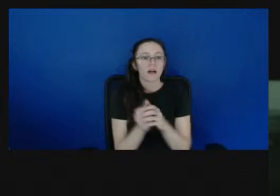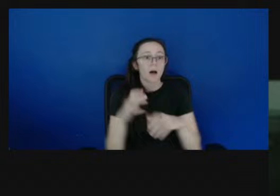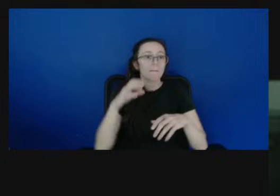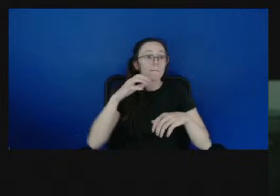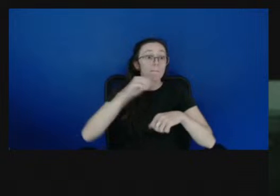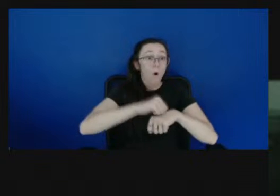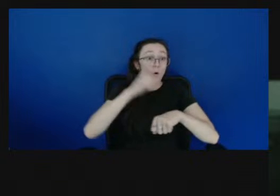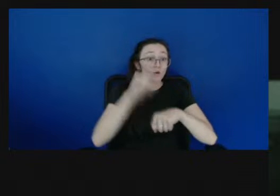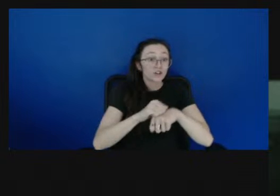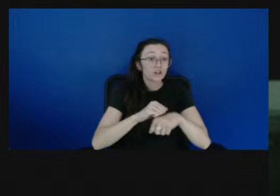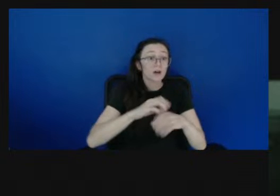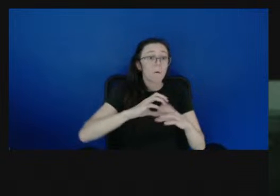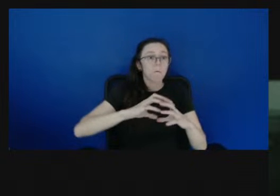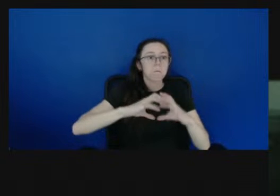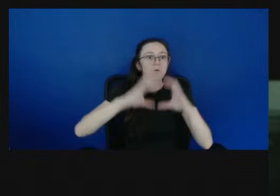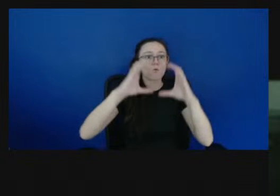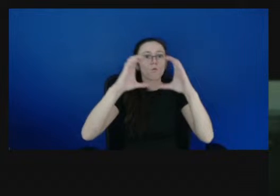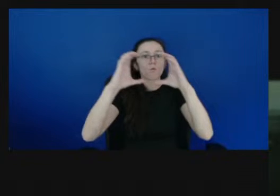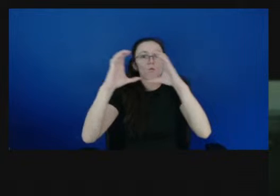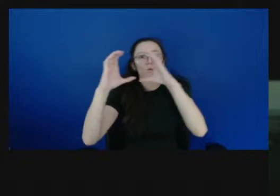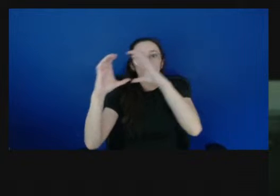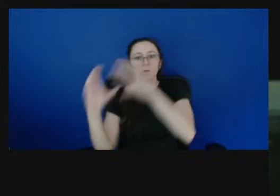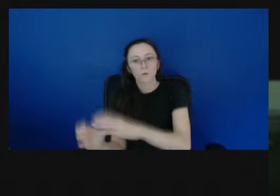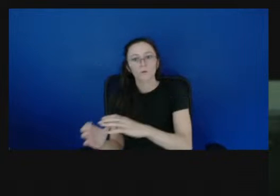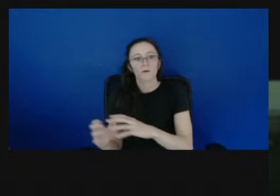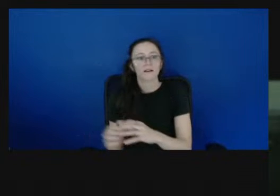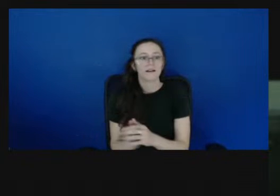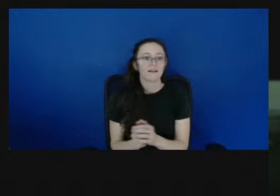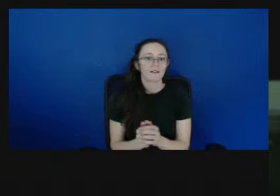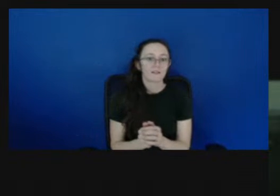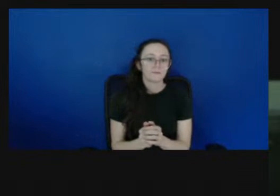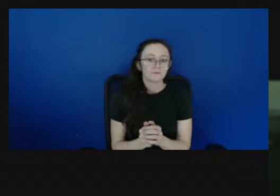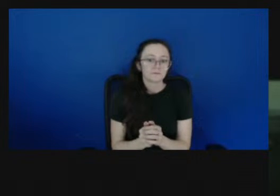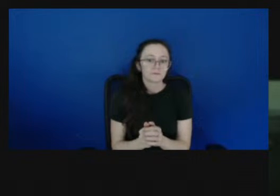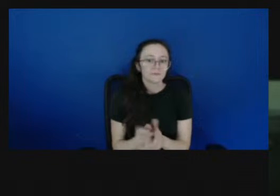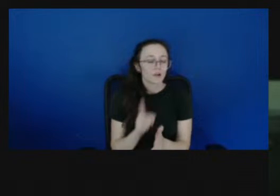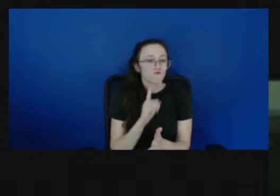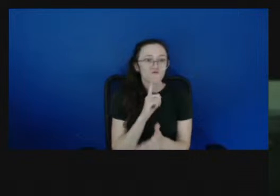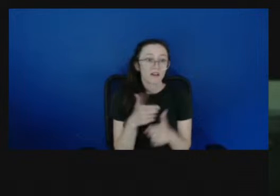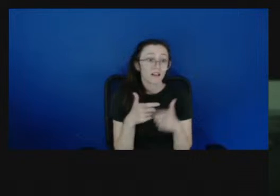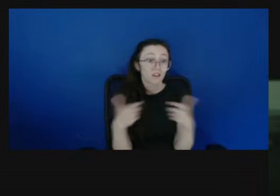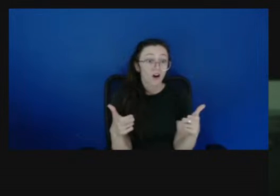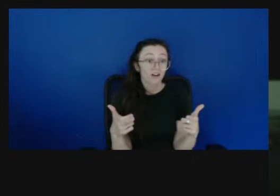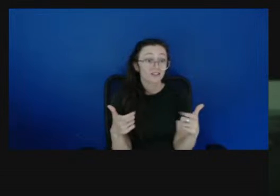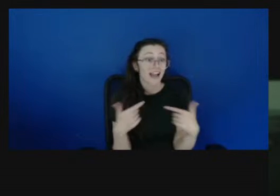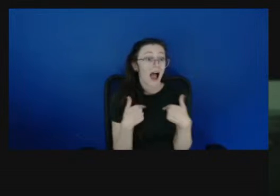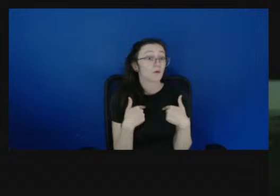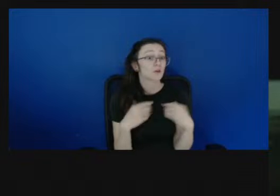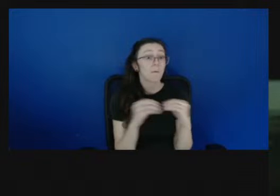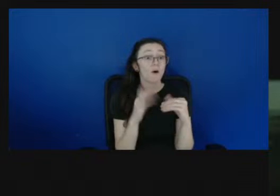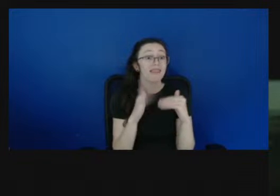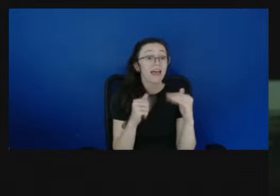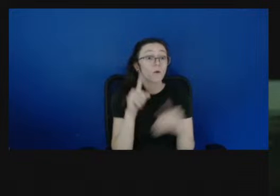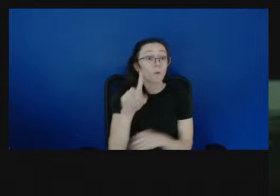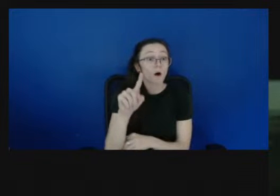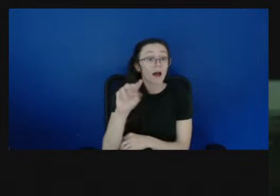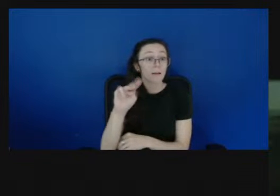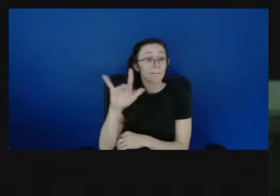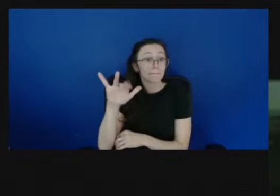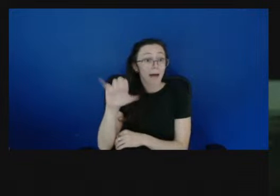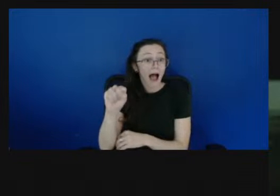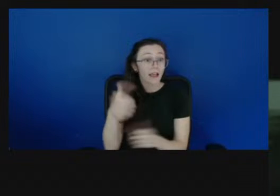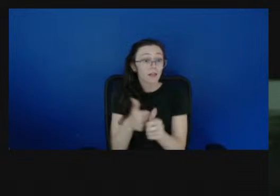because they were slightly in advance of the cloud bearing them, and they looked very large to me, even though I was more than a mile away. They must have